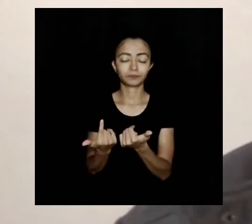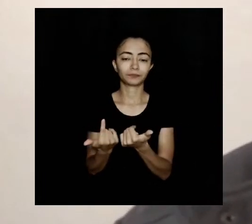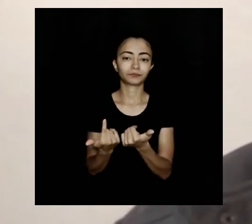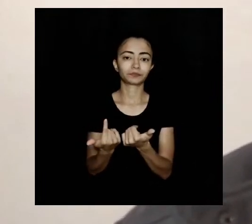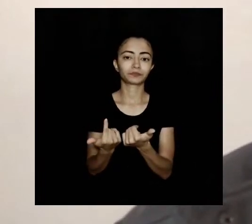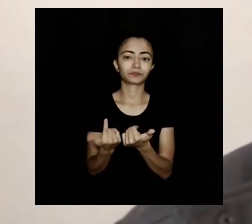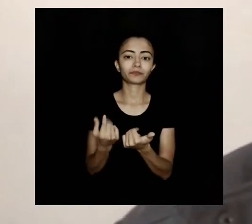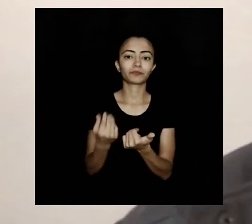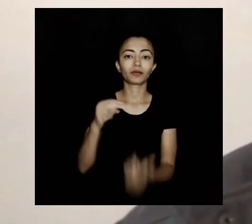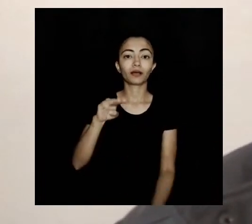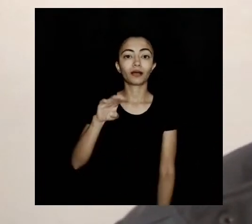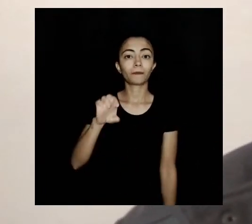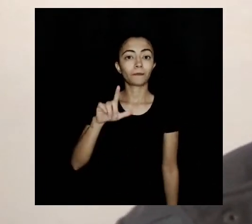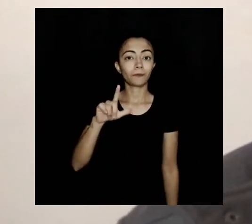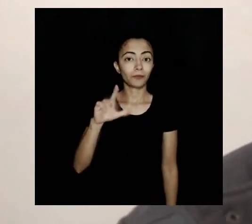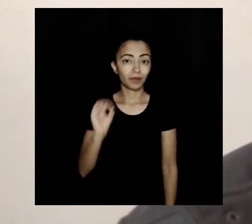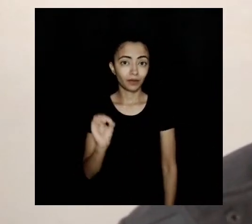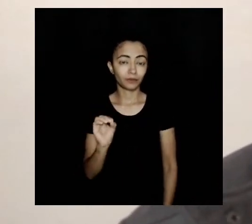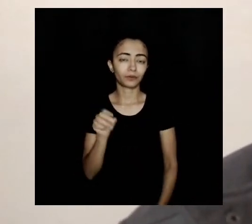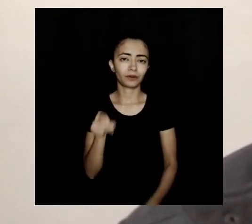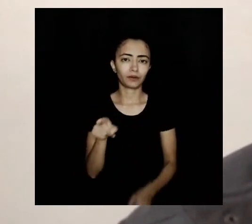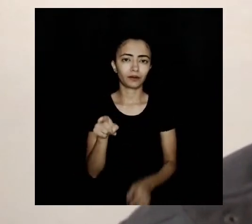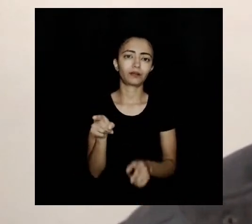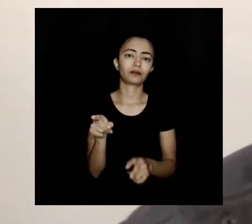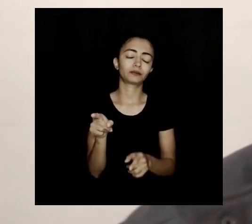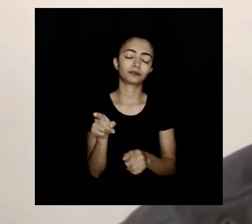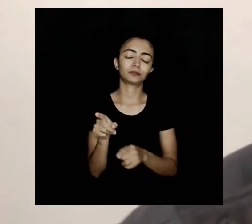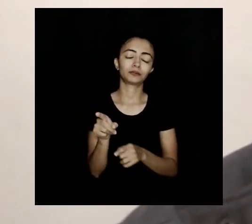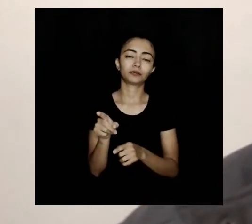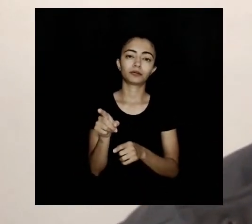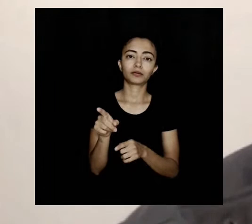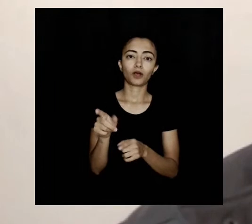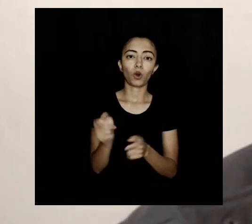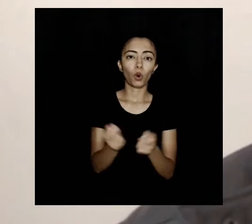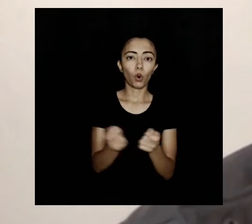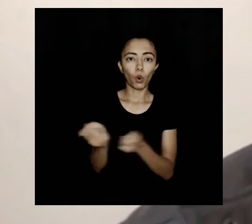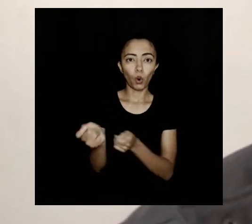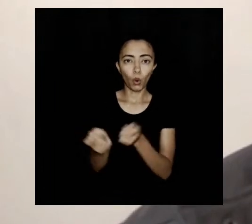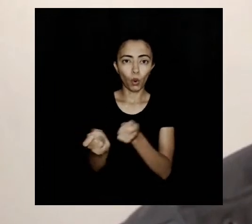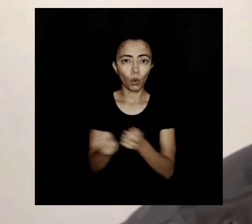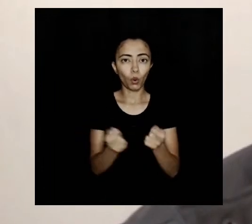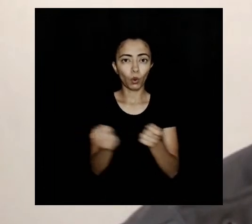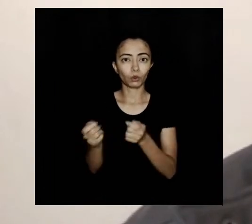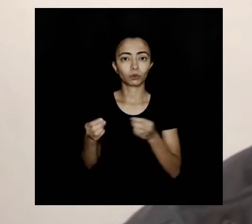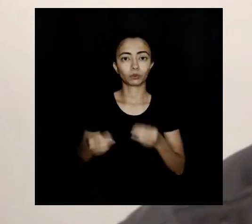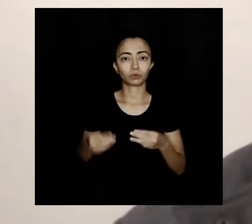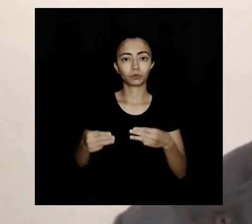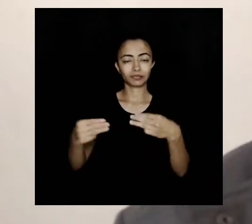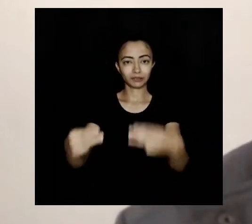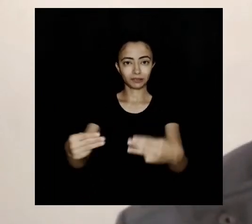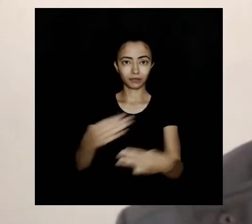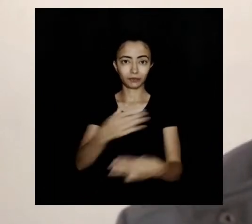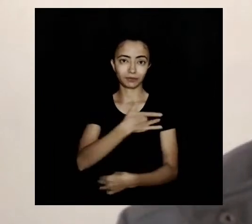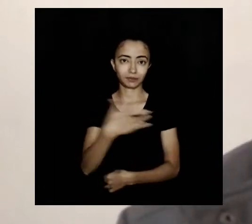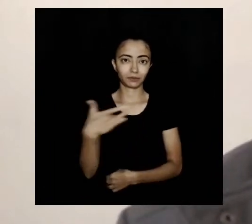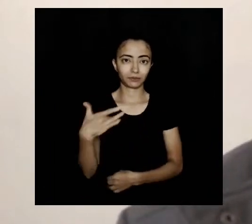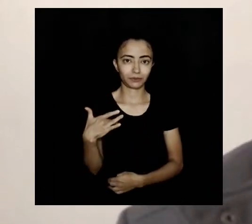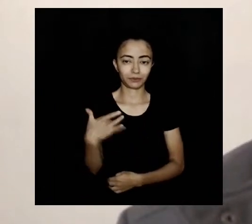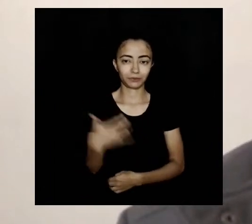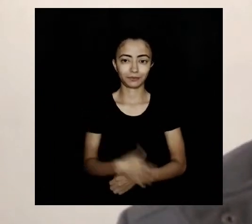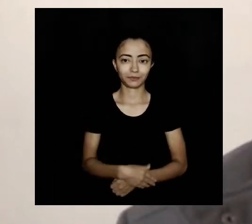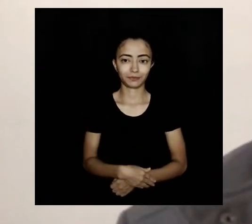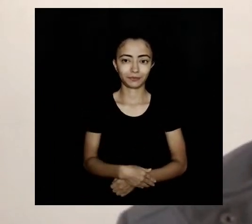to invite Lorena Mello. She is a technical assistant of the Ministry of Health